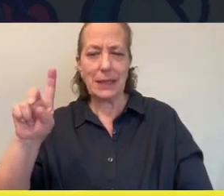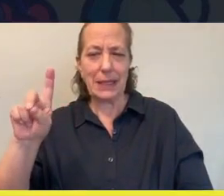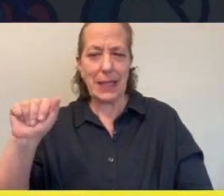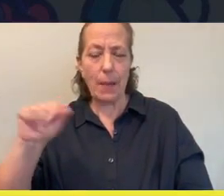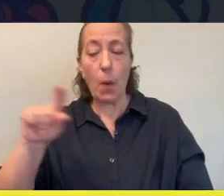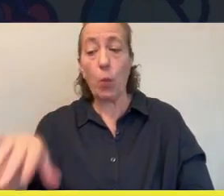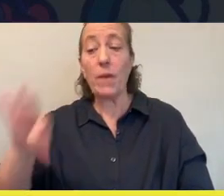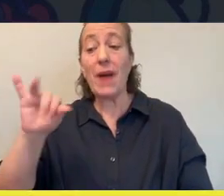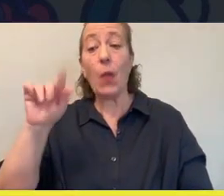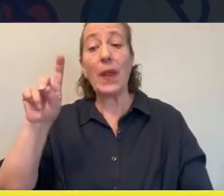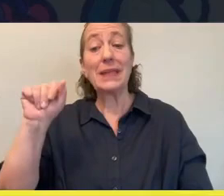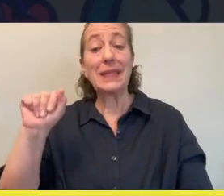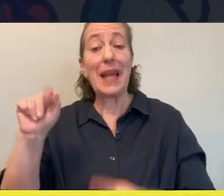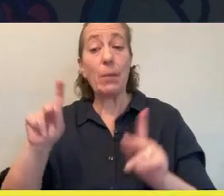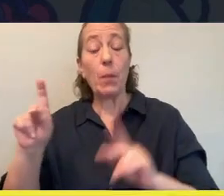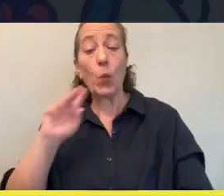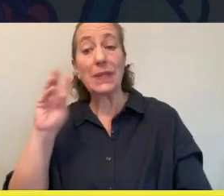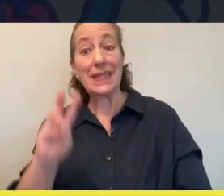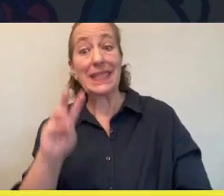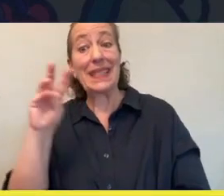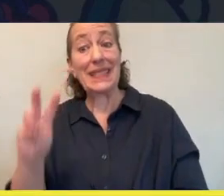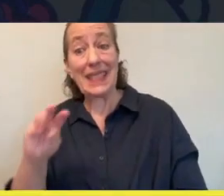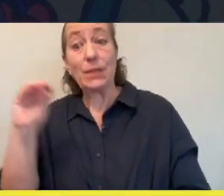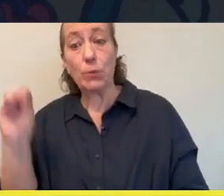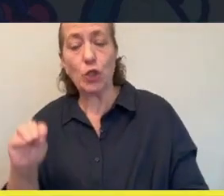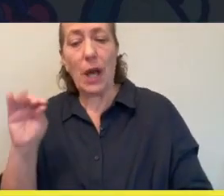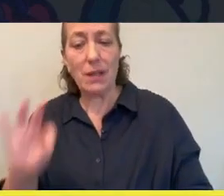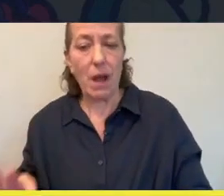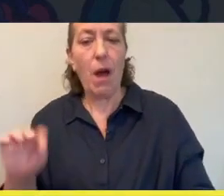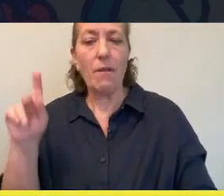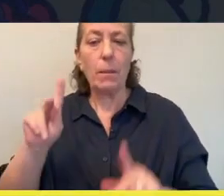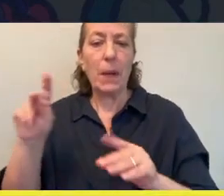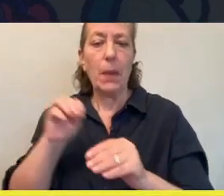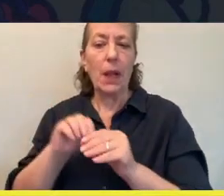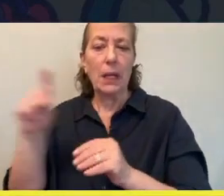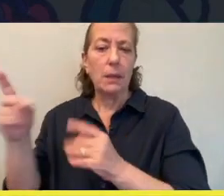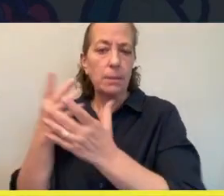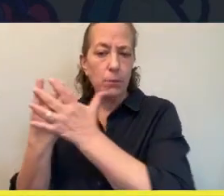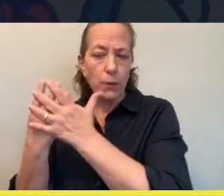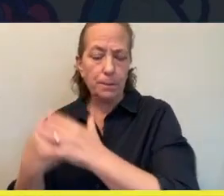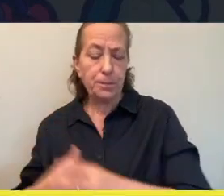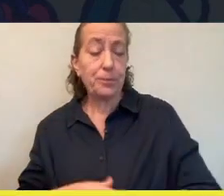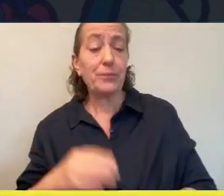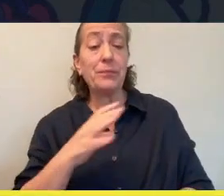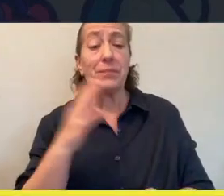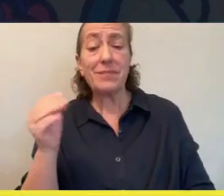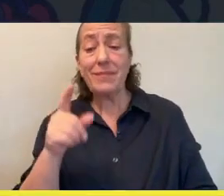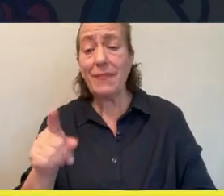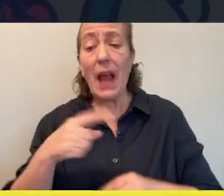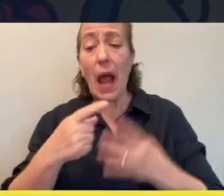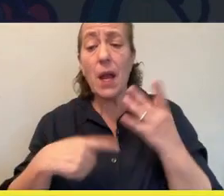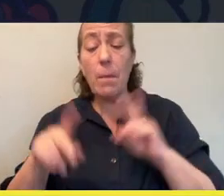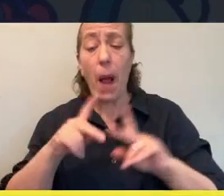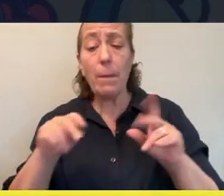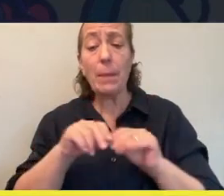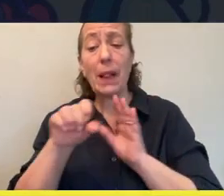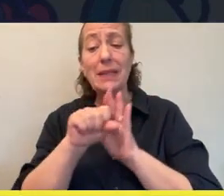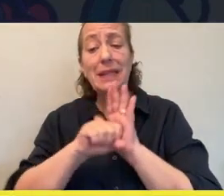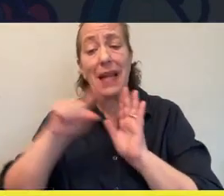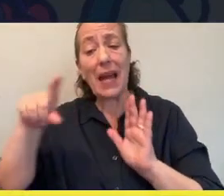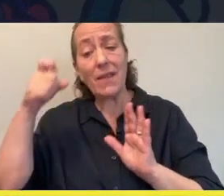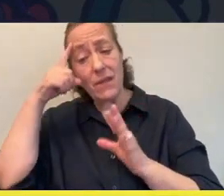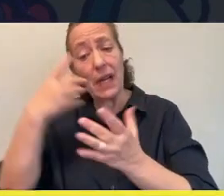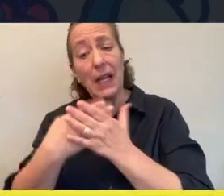people made up 66% of the state and federal prison population. And among people in state and federal prisons in